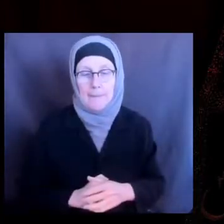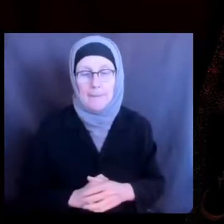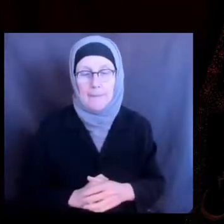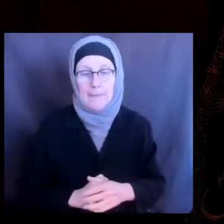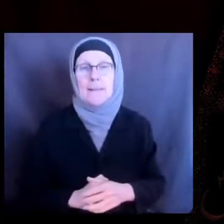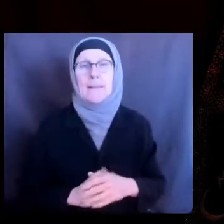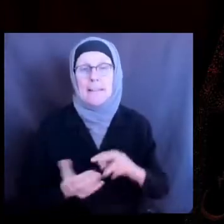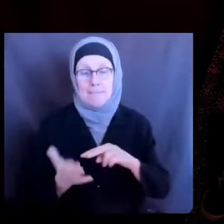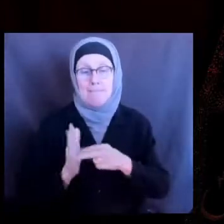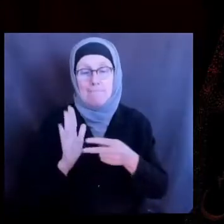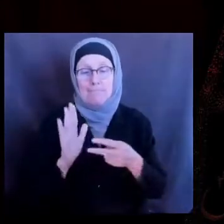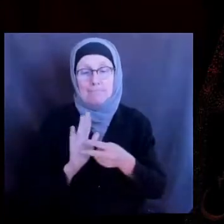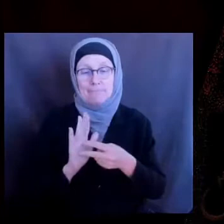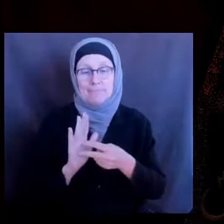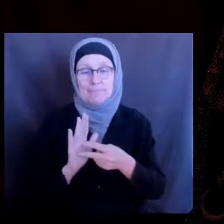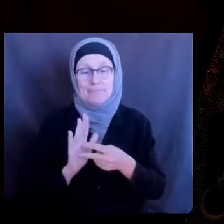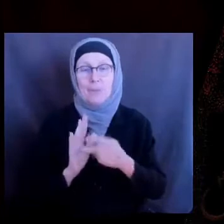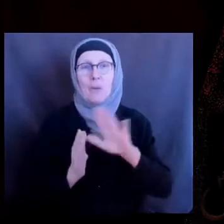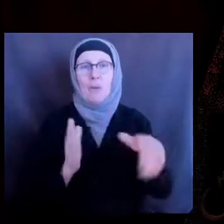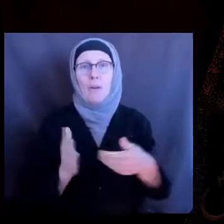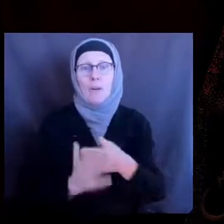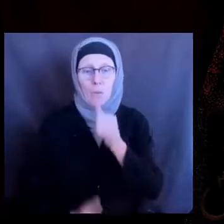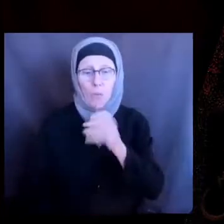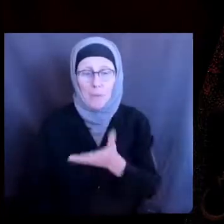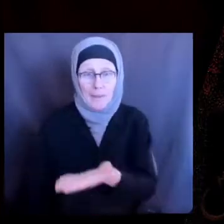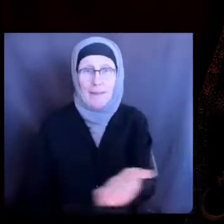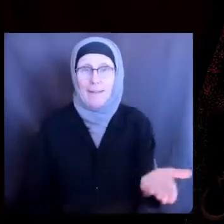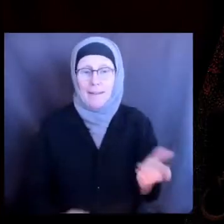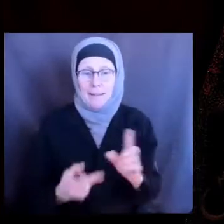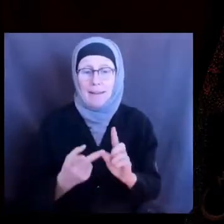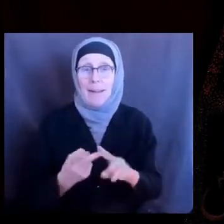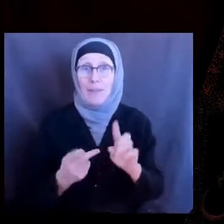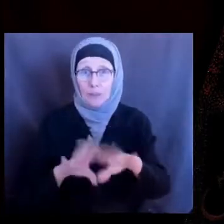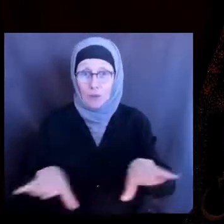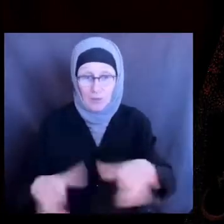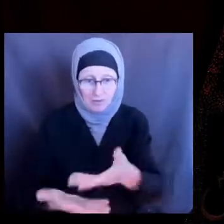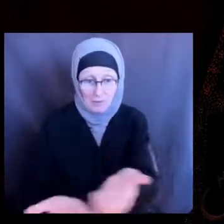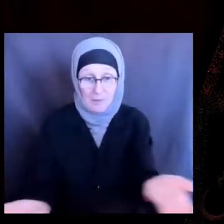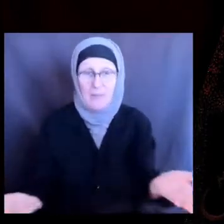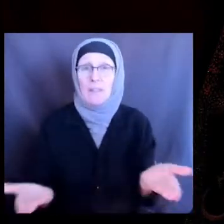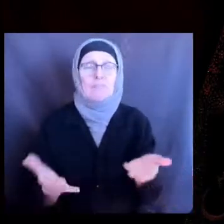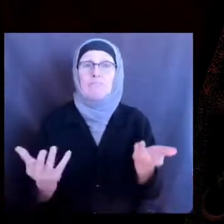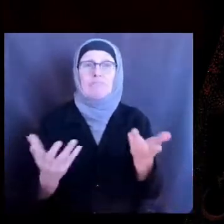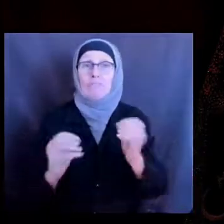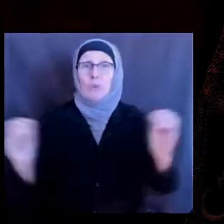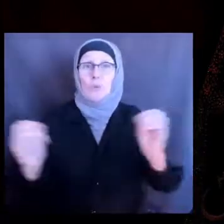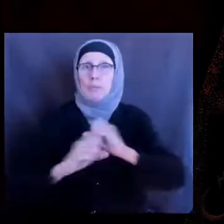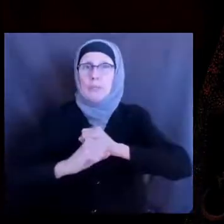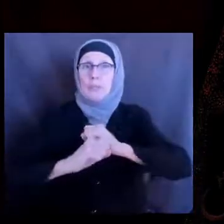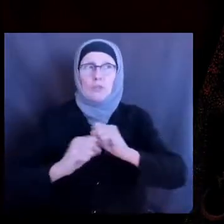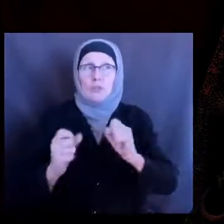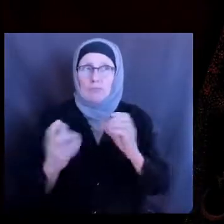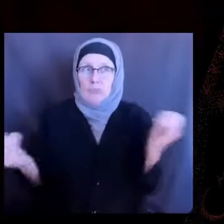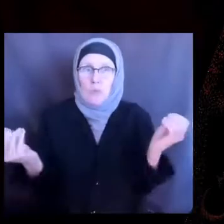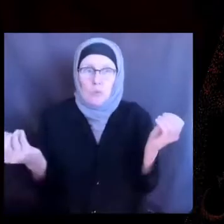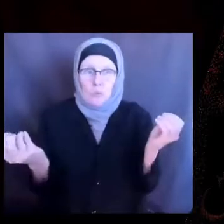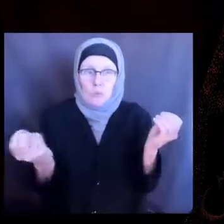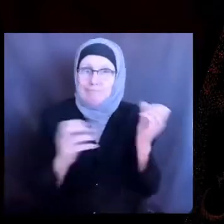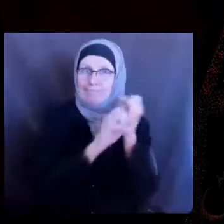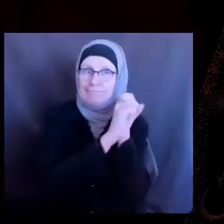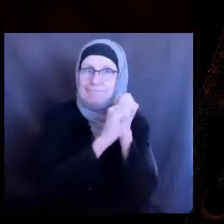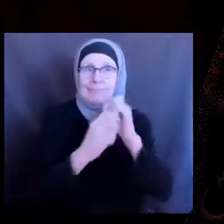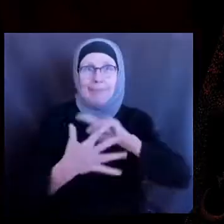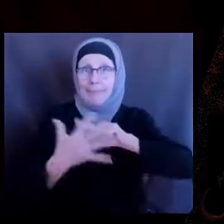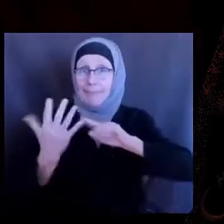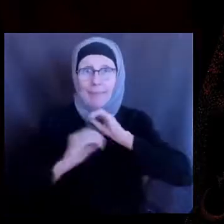al-wida with the family, he had asked that he wanted to wear the clothes which were very old, and he